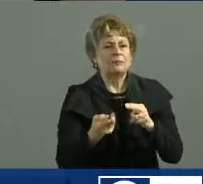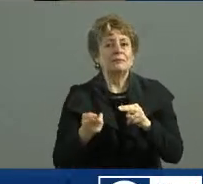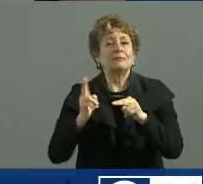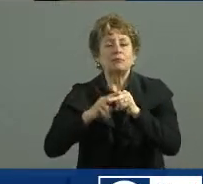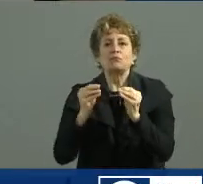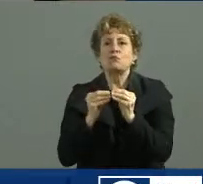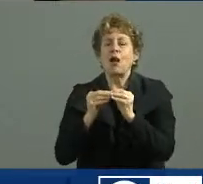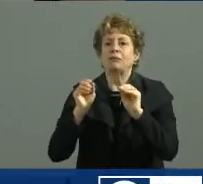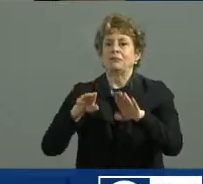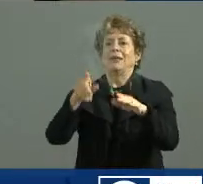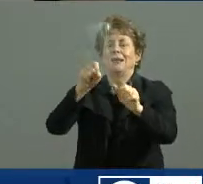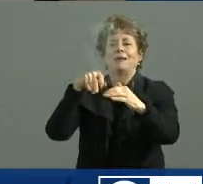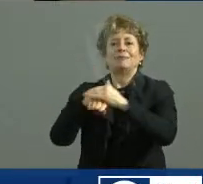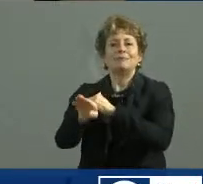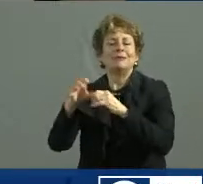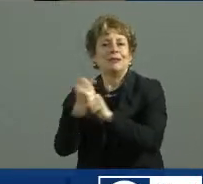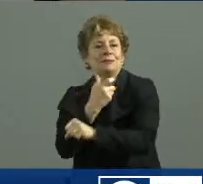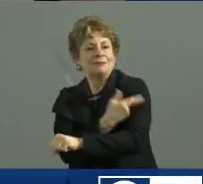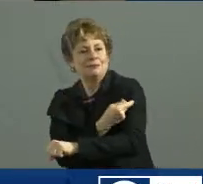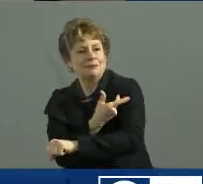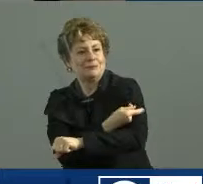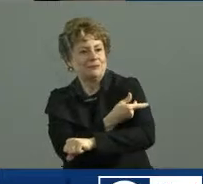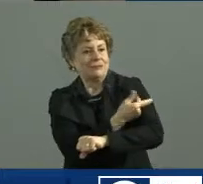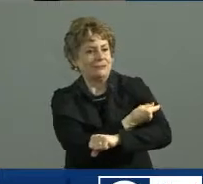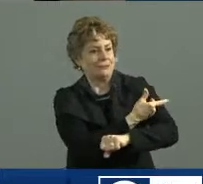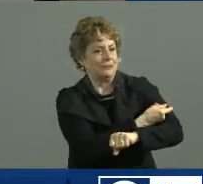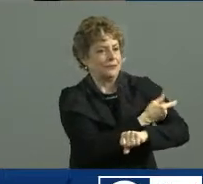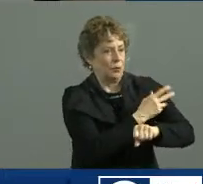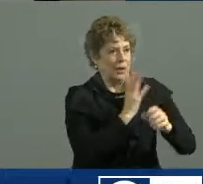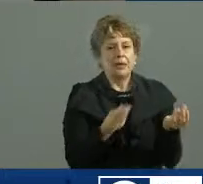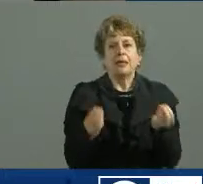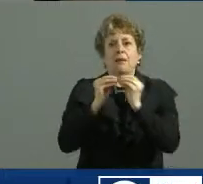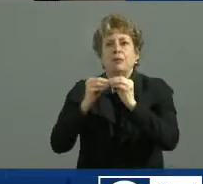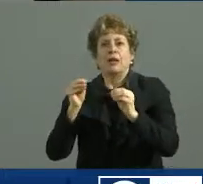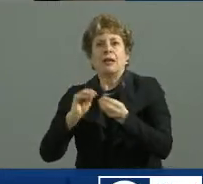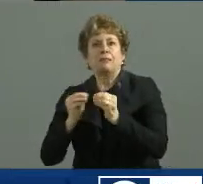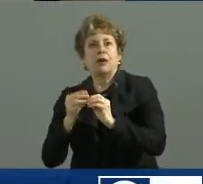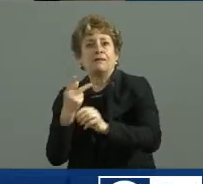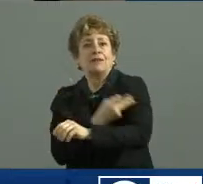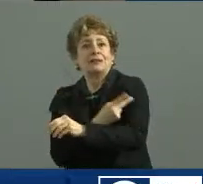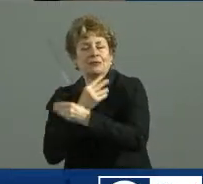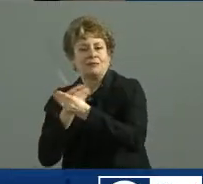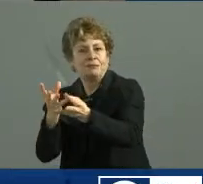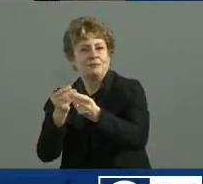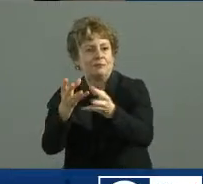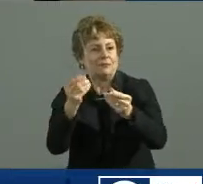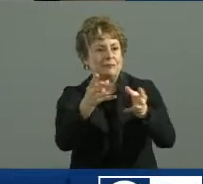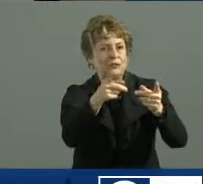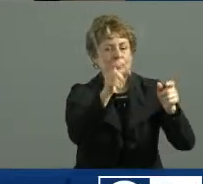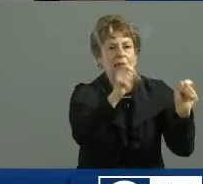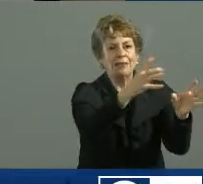of vaccination in Arizona, and streamline communications on how and when to get vaccinated.